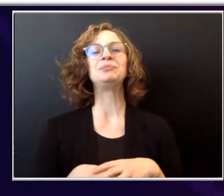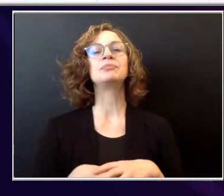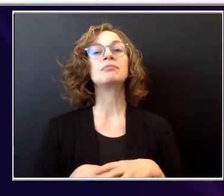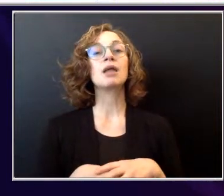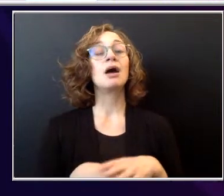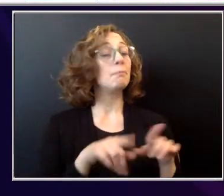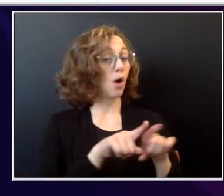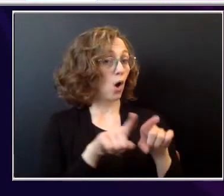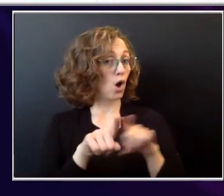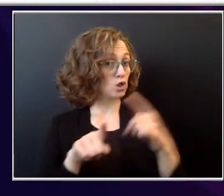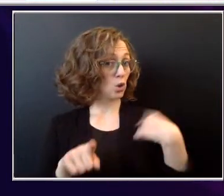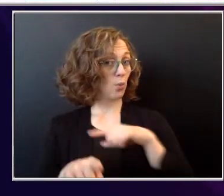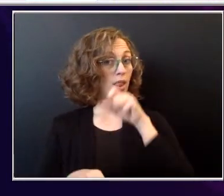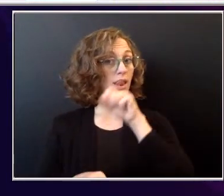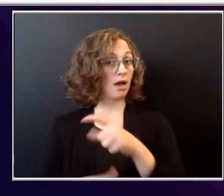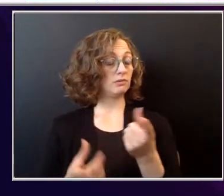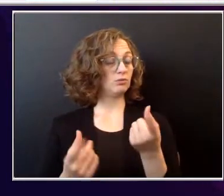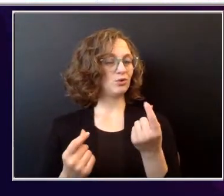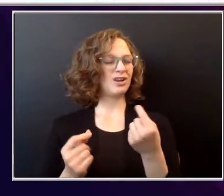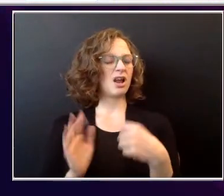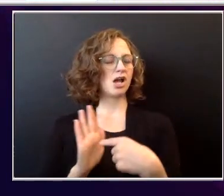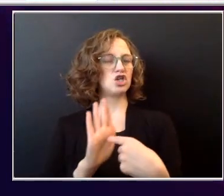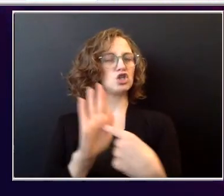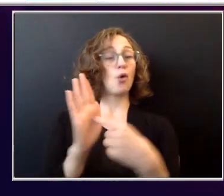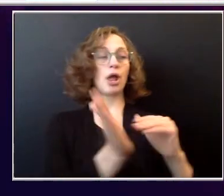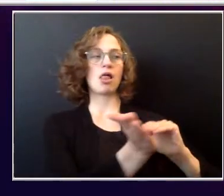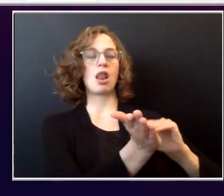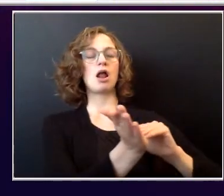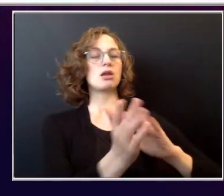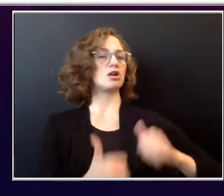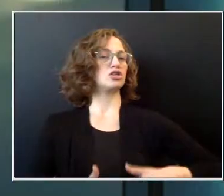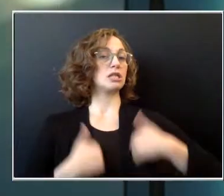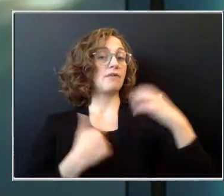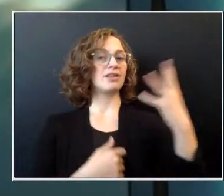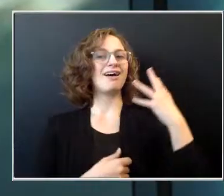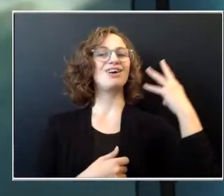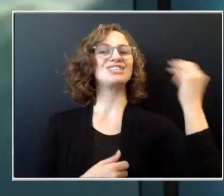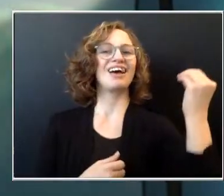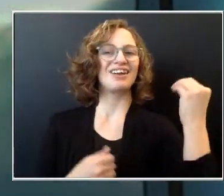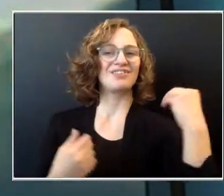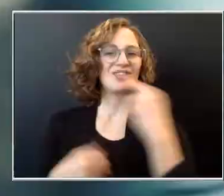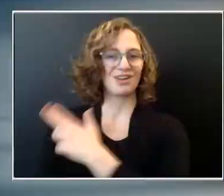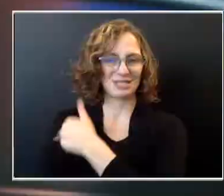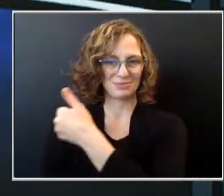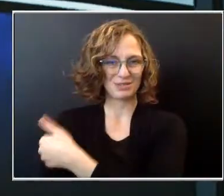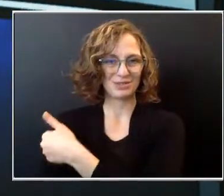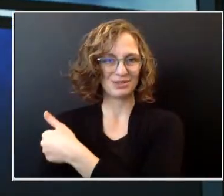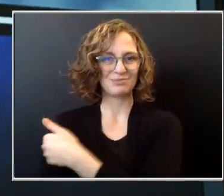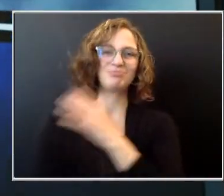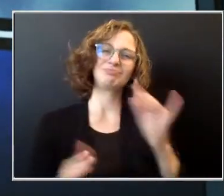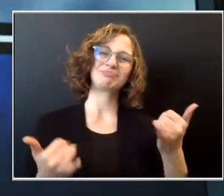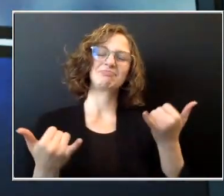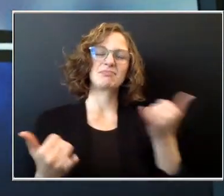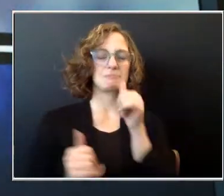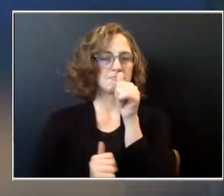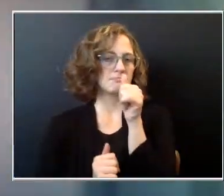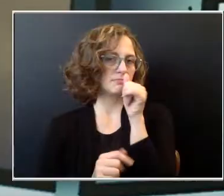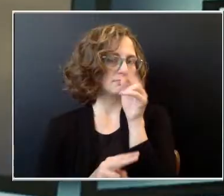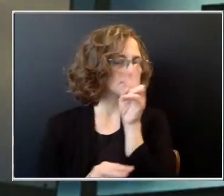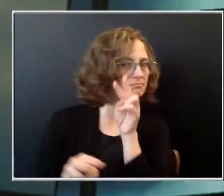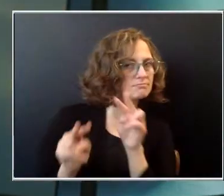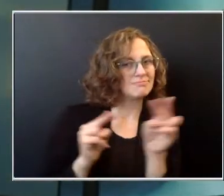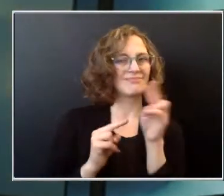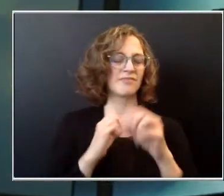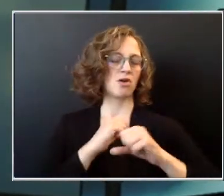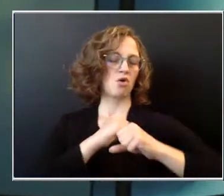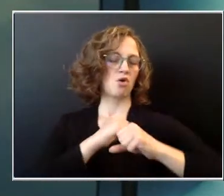though, is showing you what life looks like for them outside of the hospital walls. Now for a secret look into the guardians of